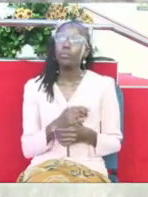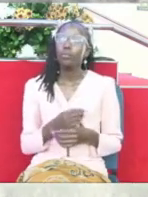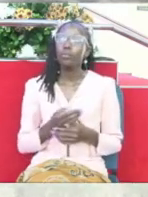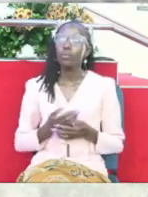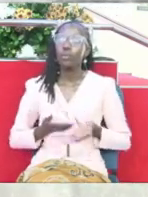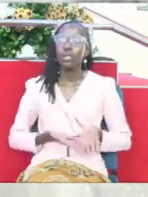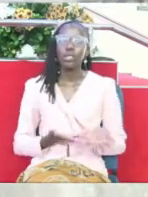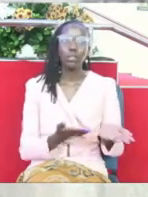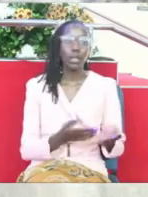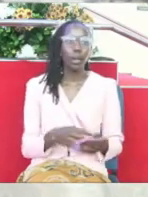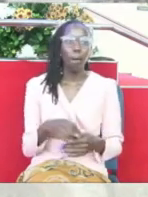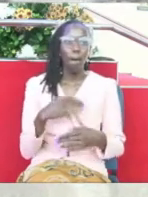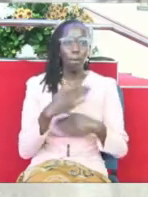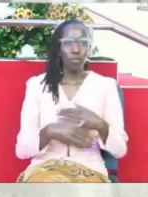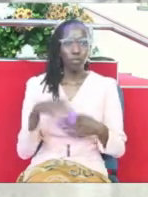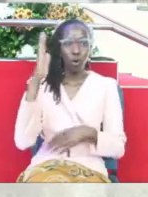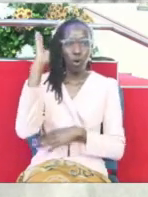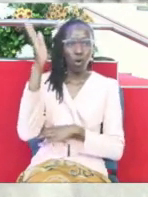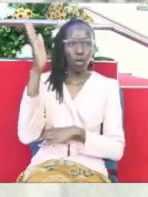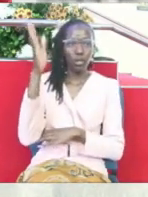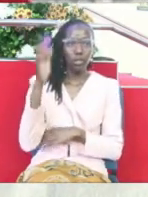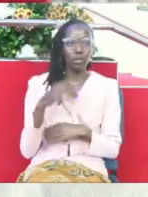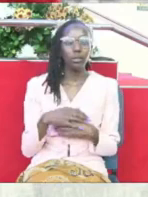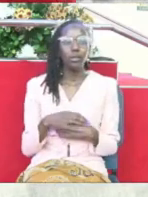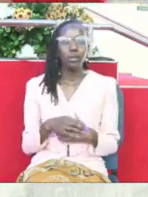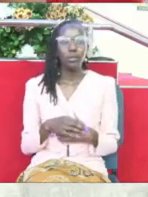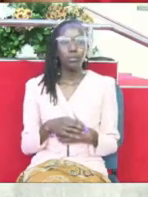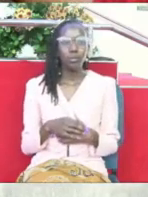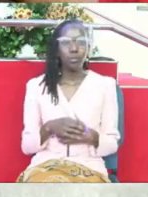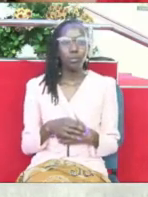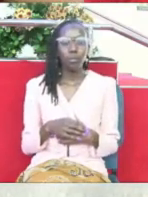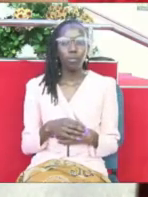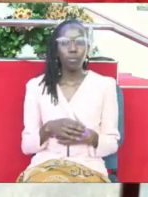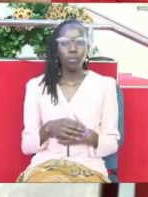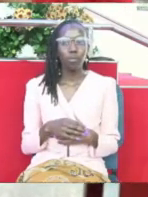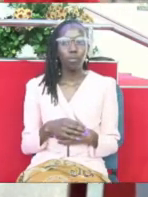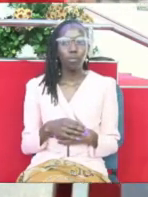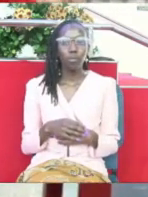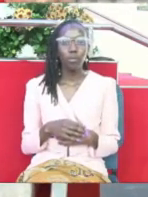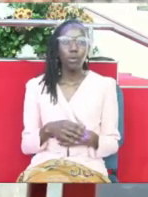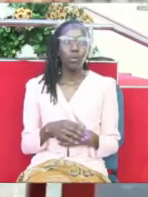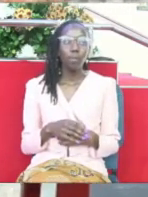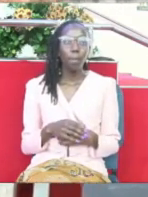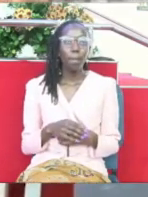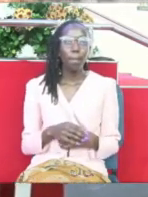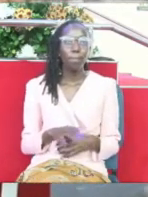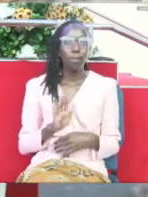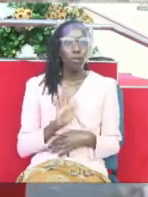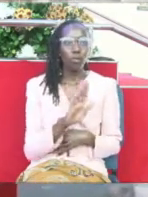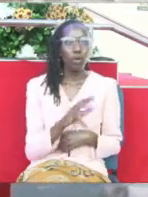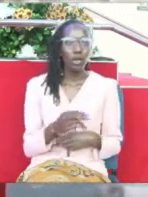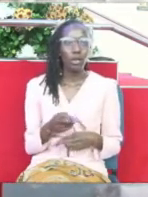And you get into intimacy with the presence in the presence of God. Na unahusiana naye kwa undani katika uwepo wa Bwana. It is